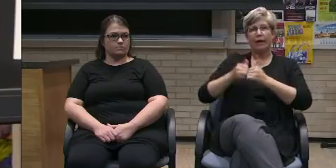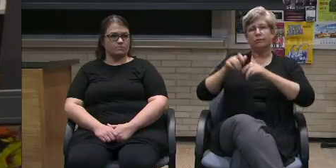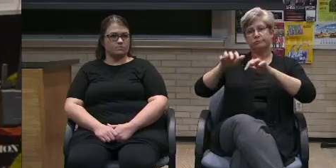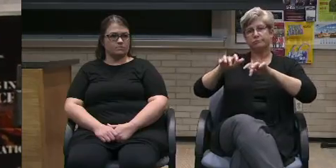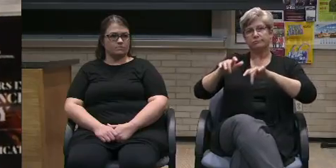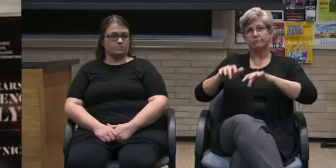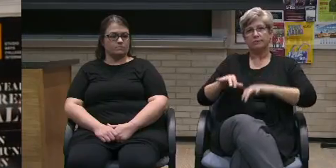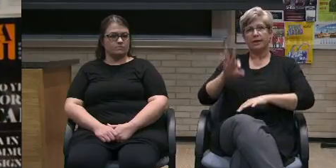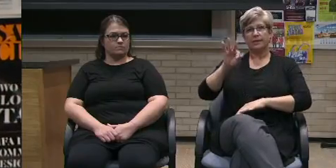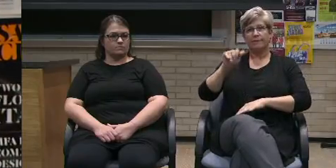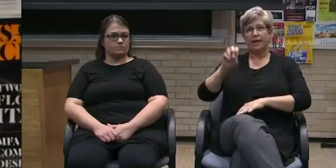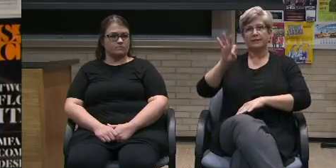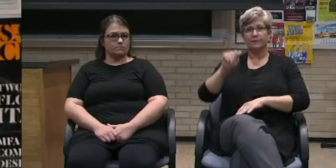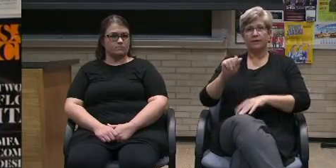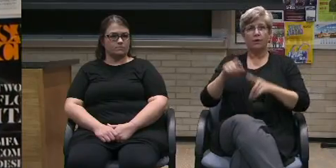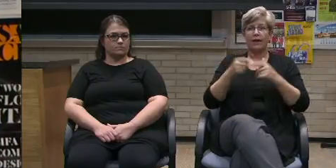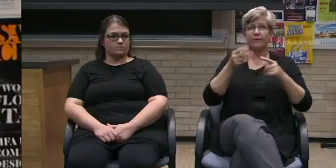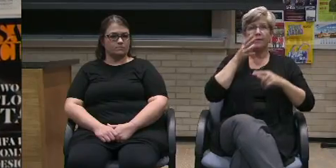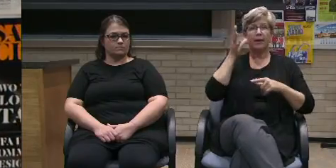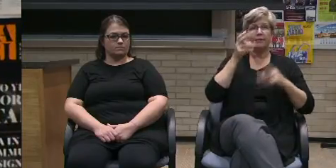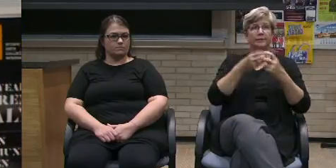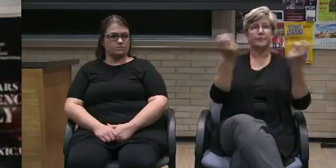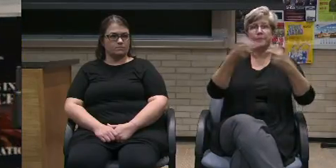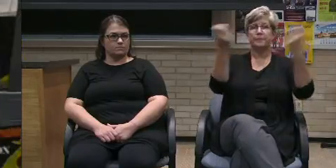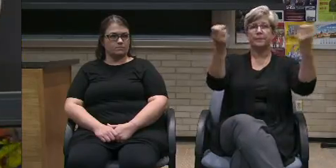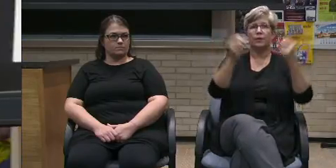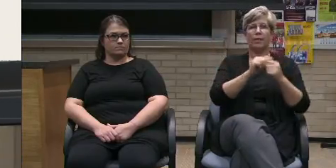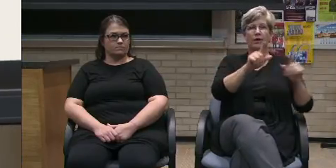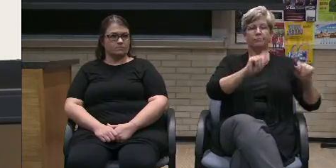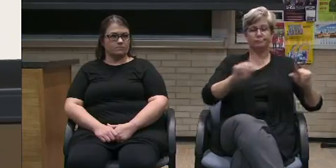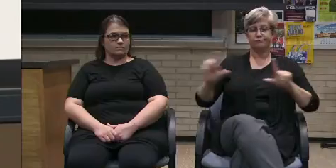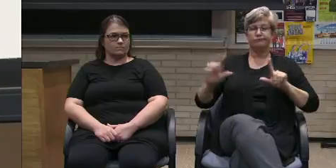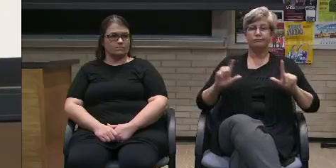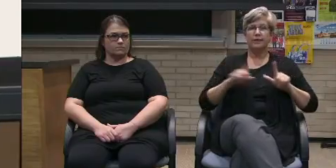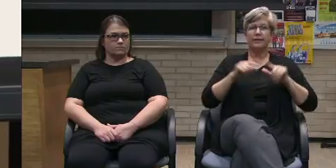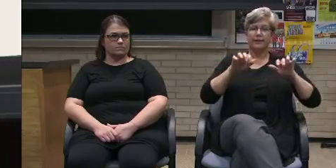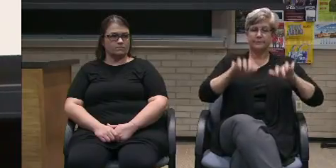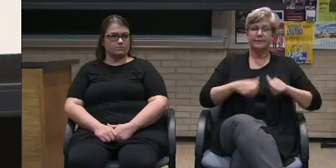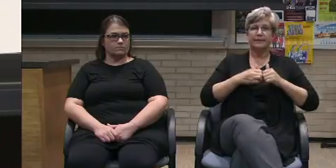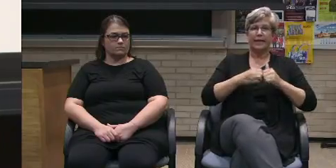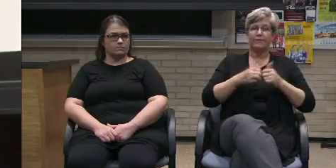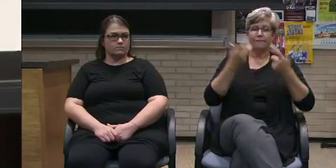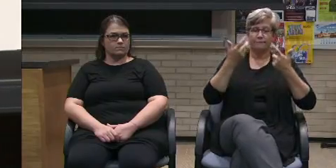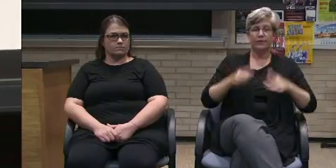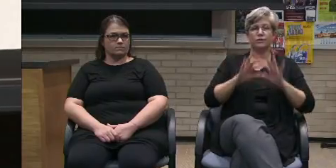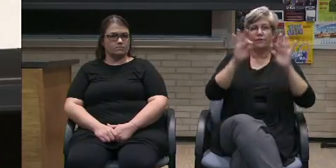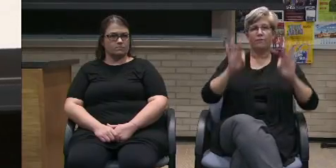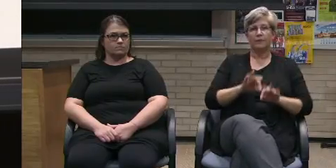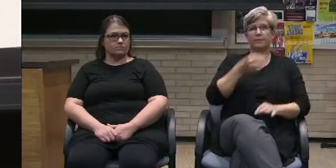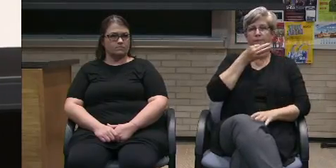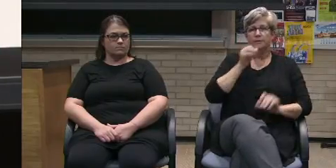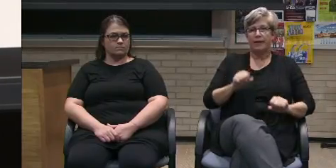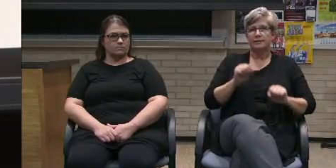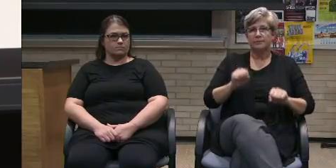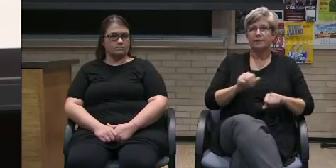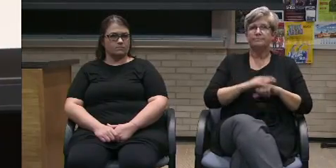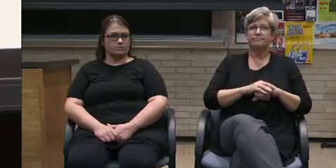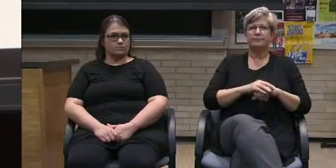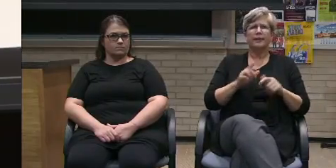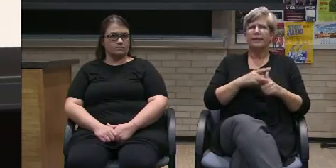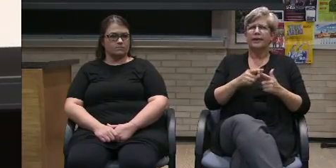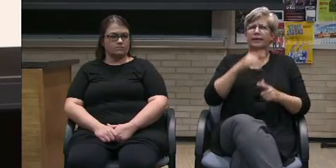FAFSA completed as early as possible. And then, why do your kids go home for spring